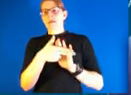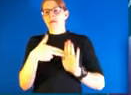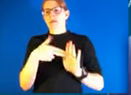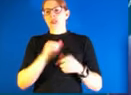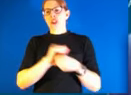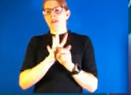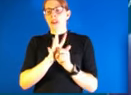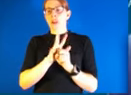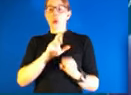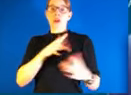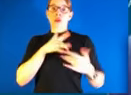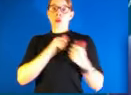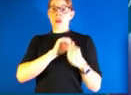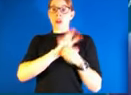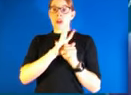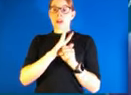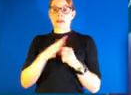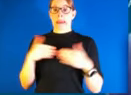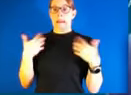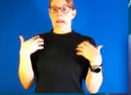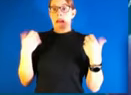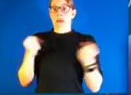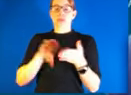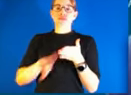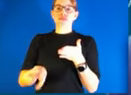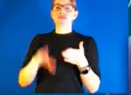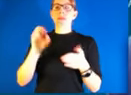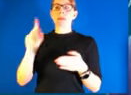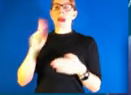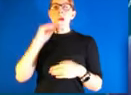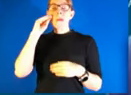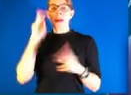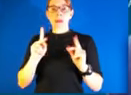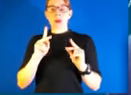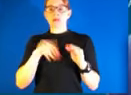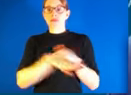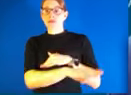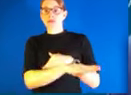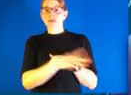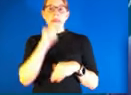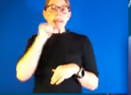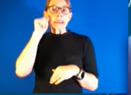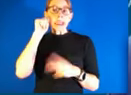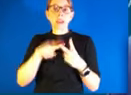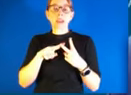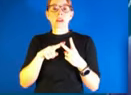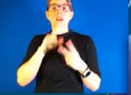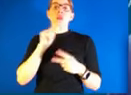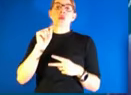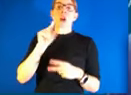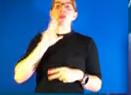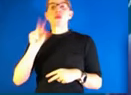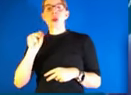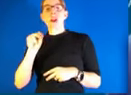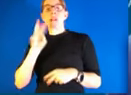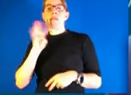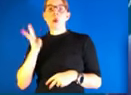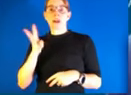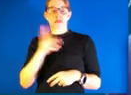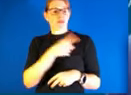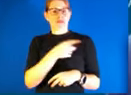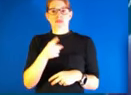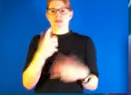for COVID are the young and healthy. And we see a lot of folks that are coming in who, teenagers, 20s, 30s, 40-year-olds, who are healthy